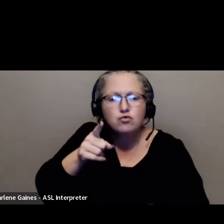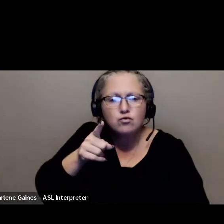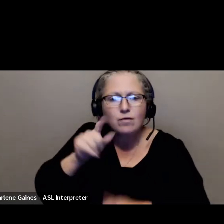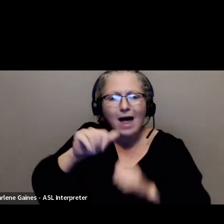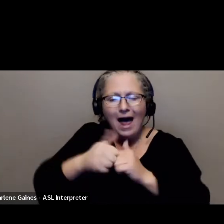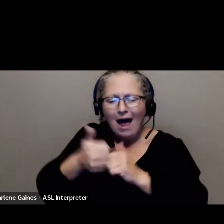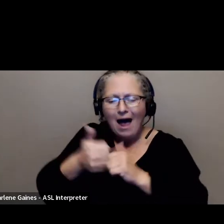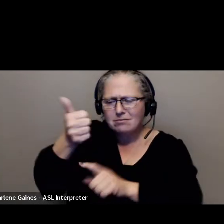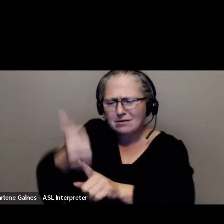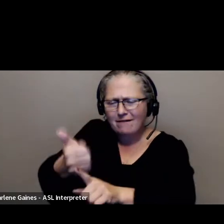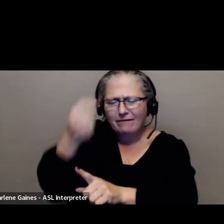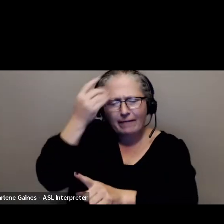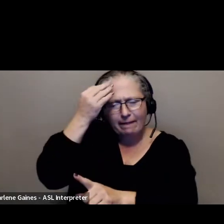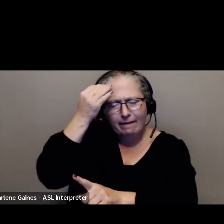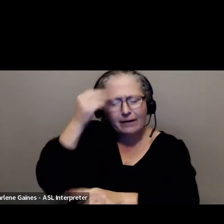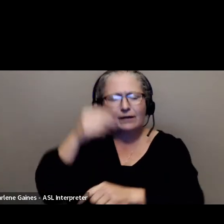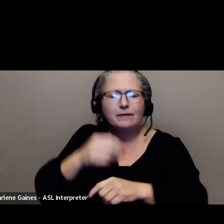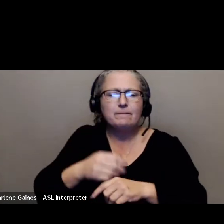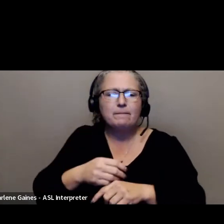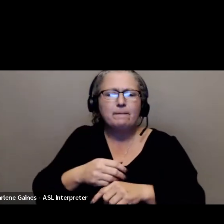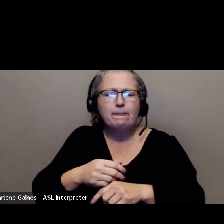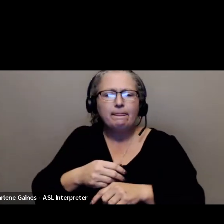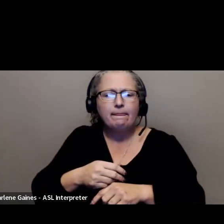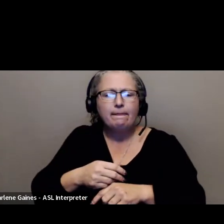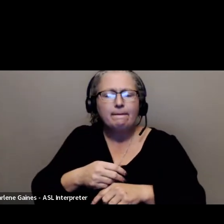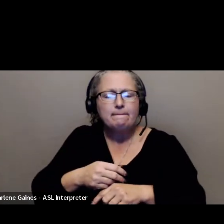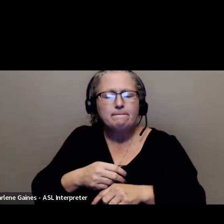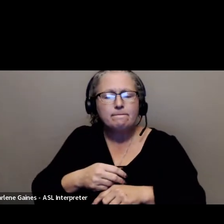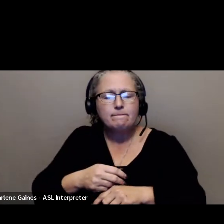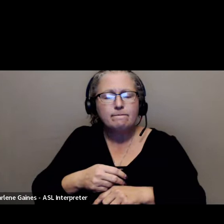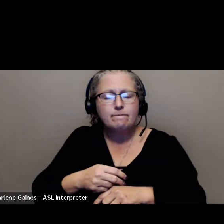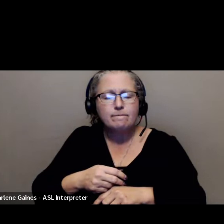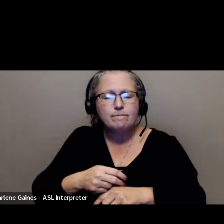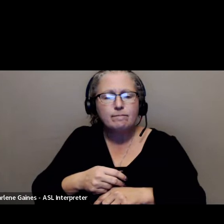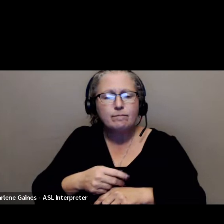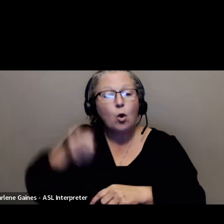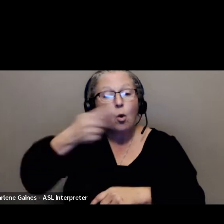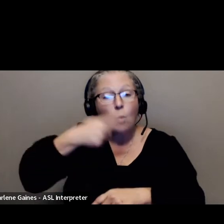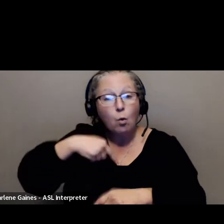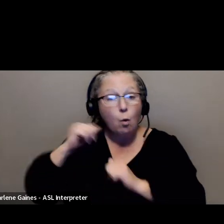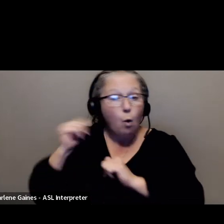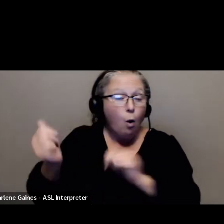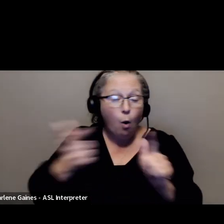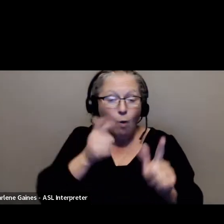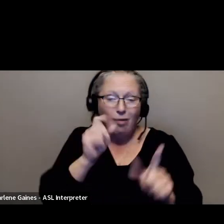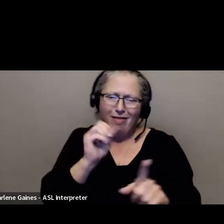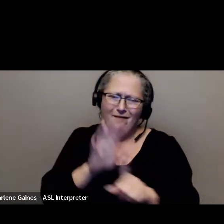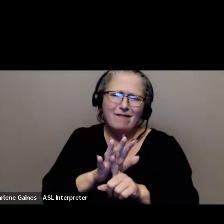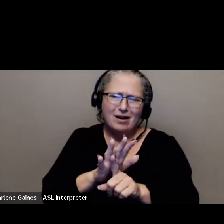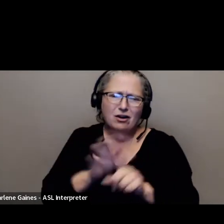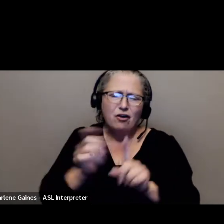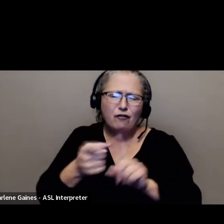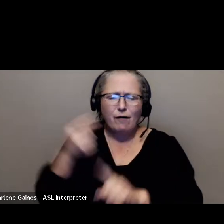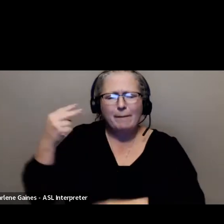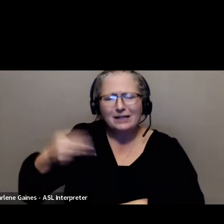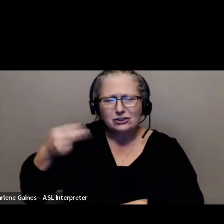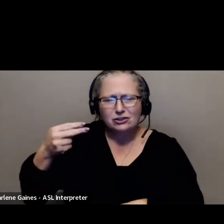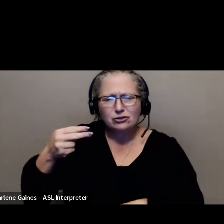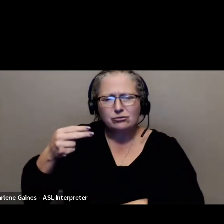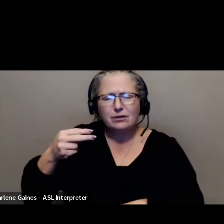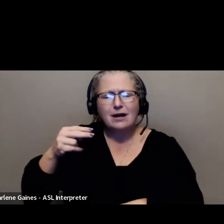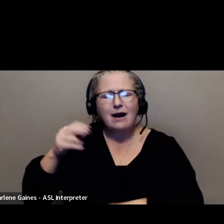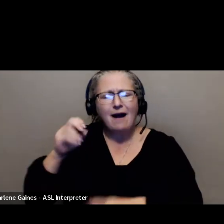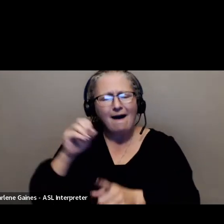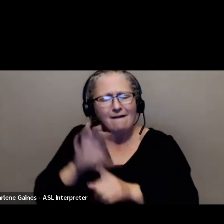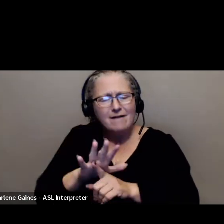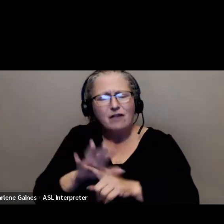for themselves. From my understanding, we are all affected by our histories, by our hurts, by